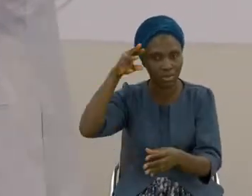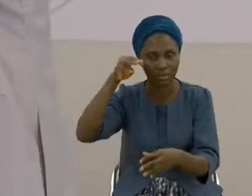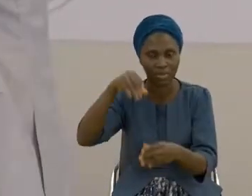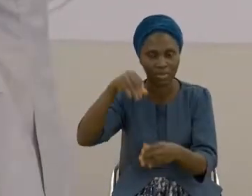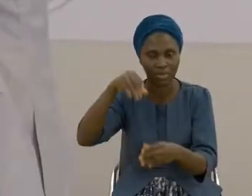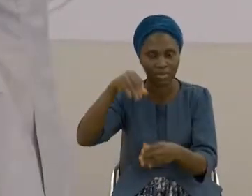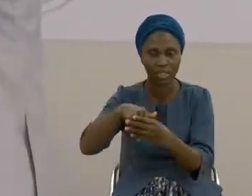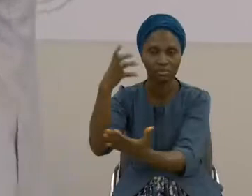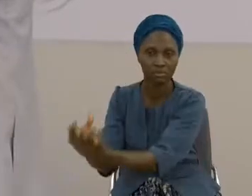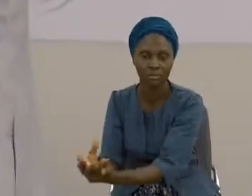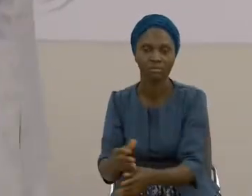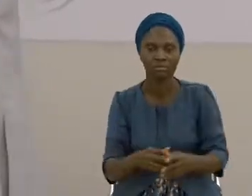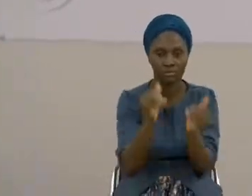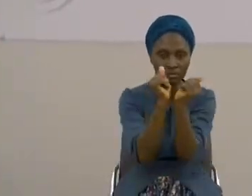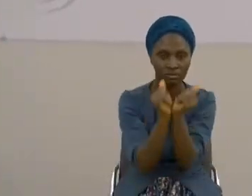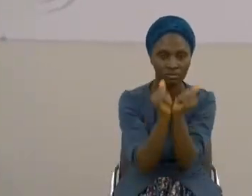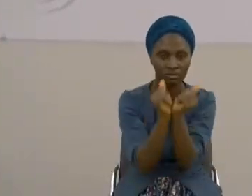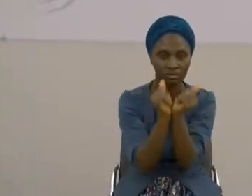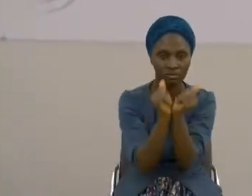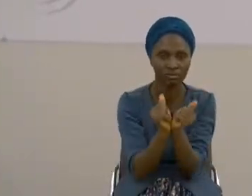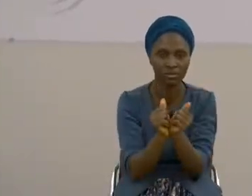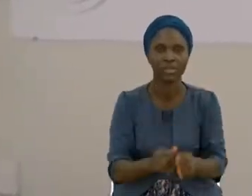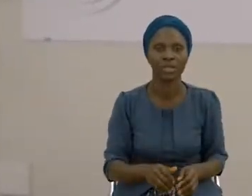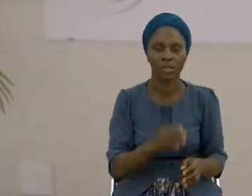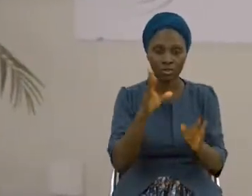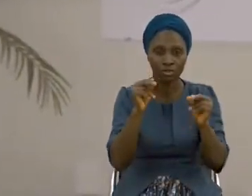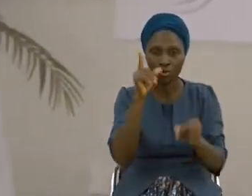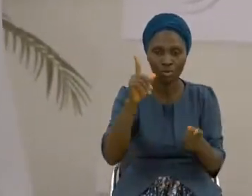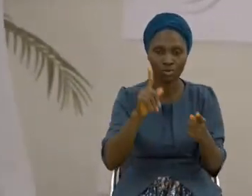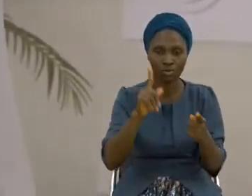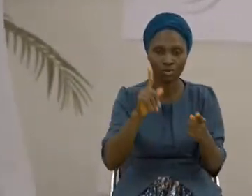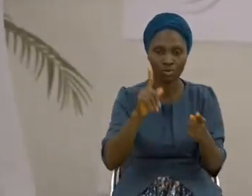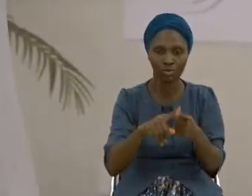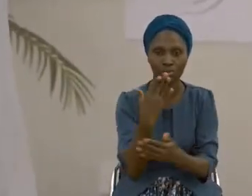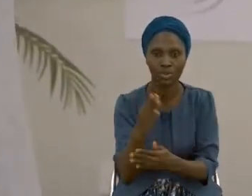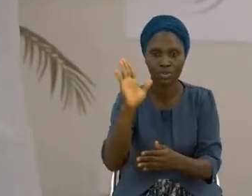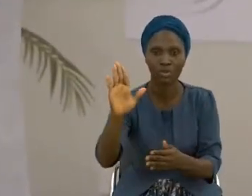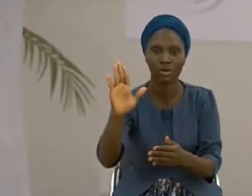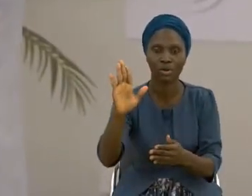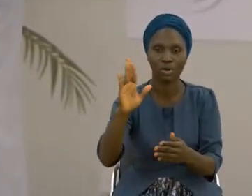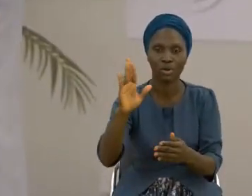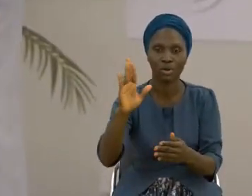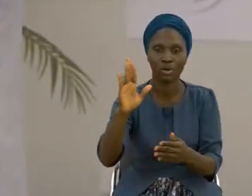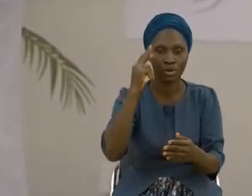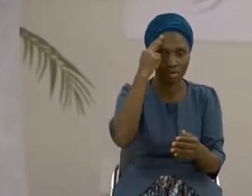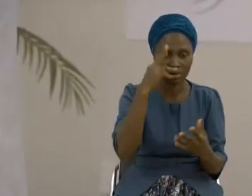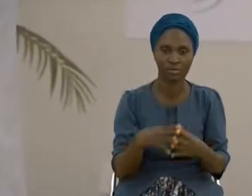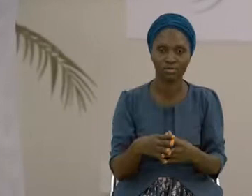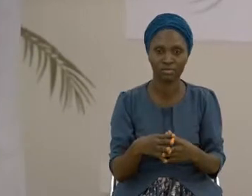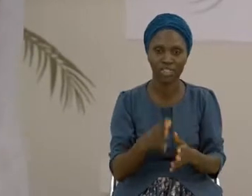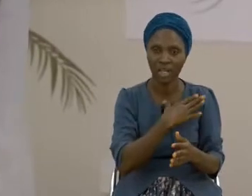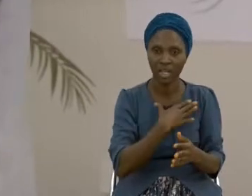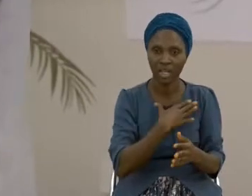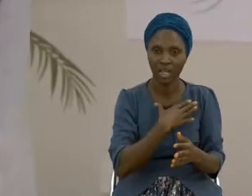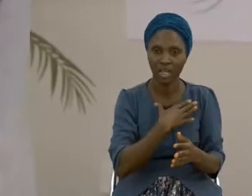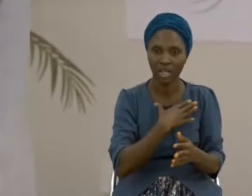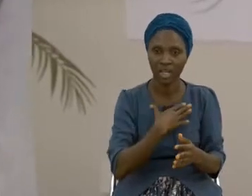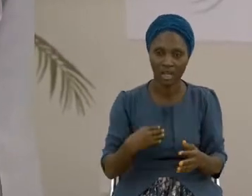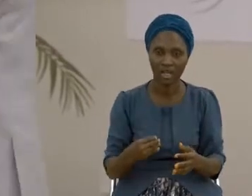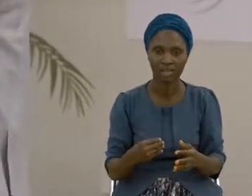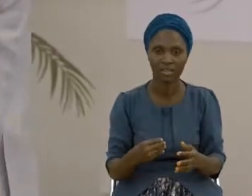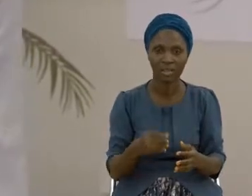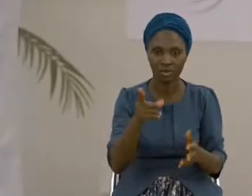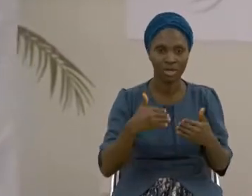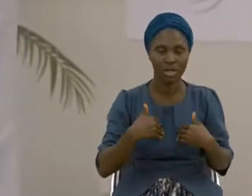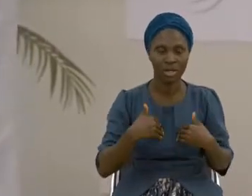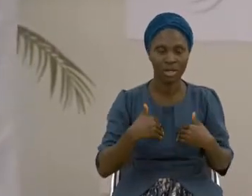mayest be punched up that thou and thou has no healing messing